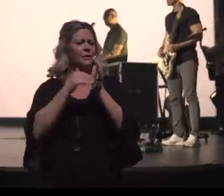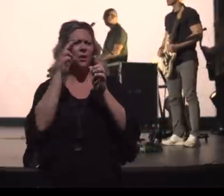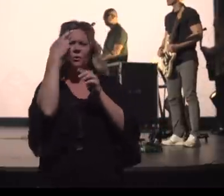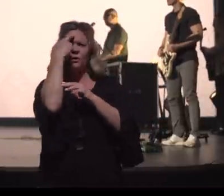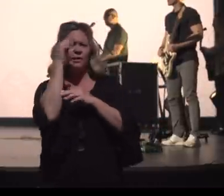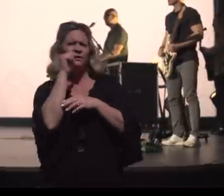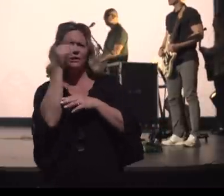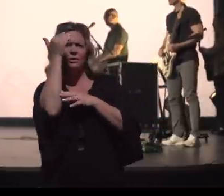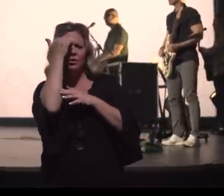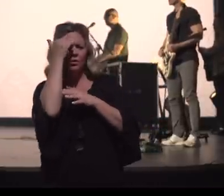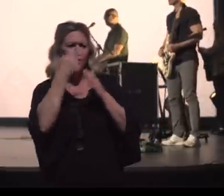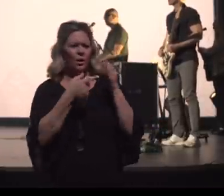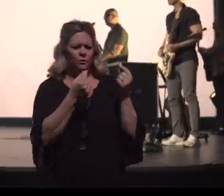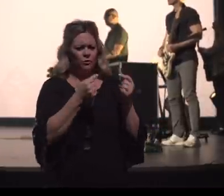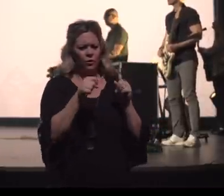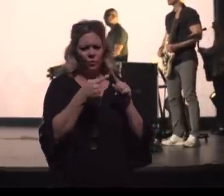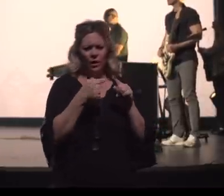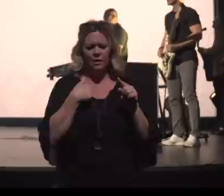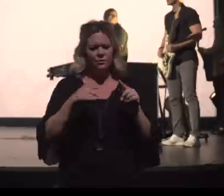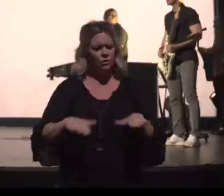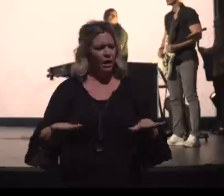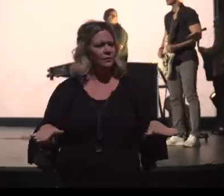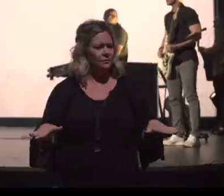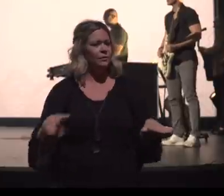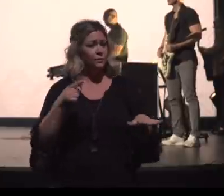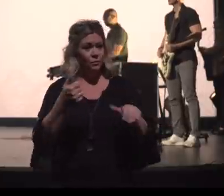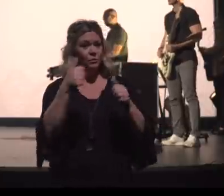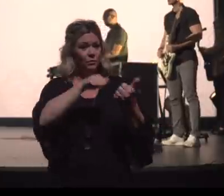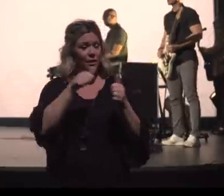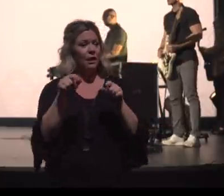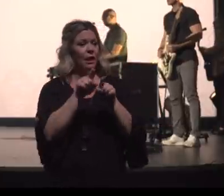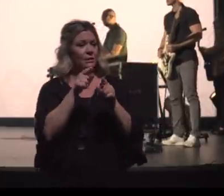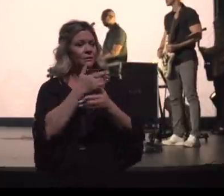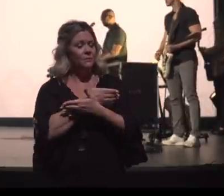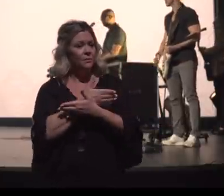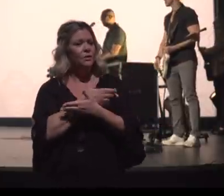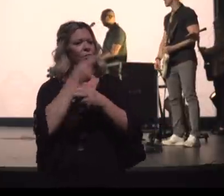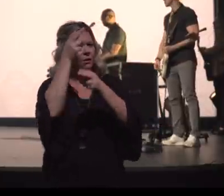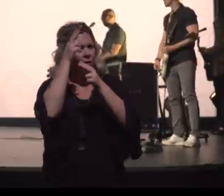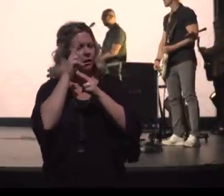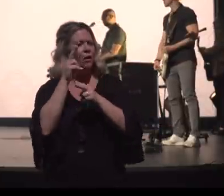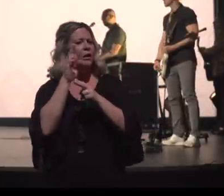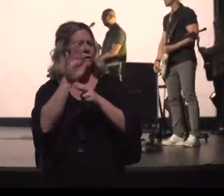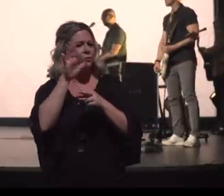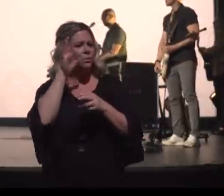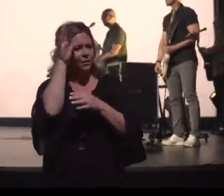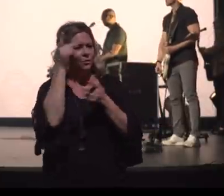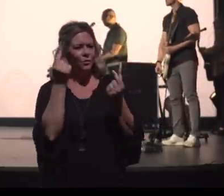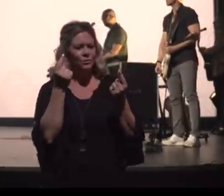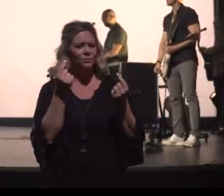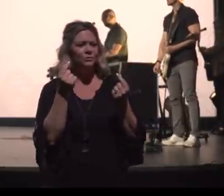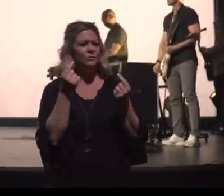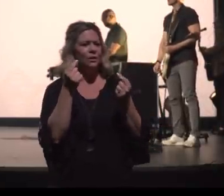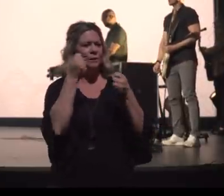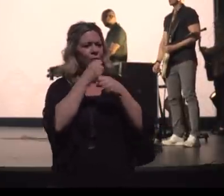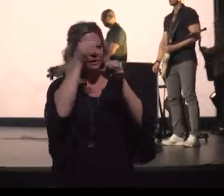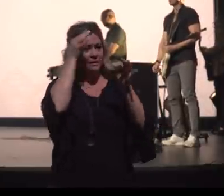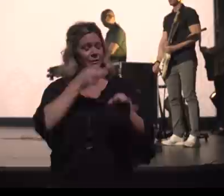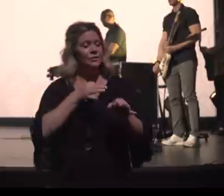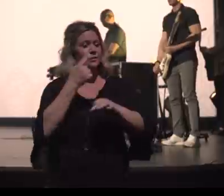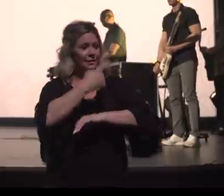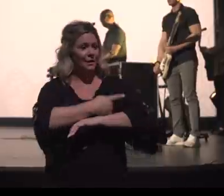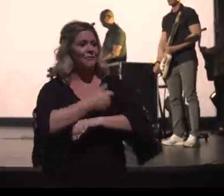I didn't know what I was doing when I was a child. So if you were baptized as an infant, you can honor your parents and what they wanted to do for you. You can make the decision for yourself